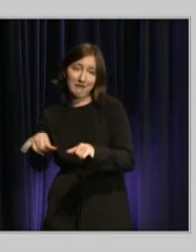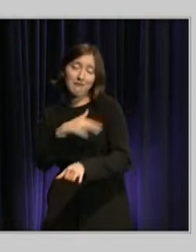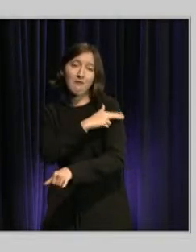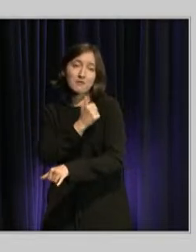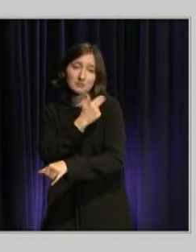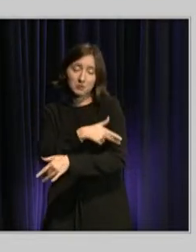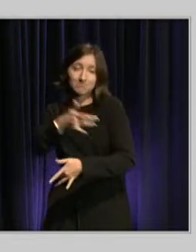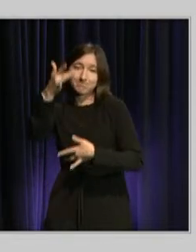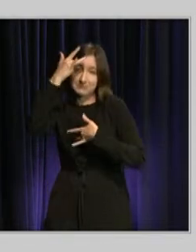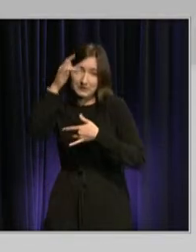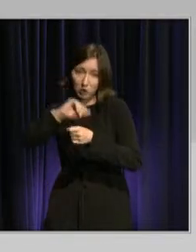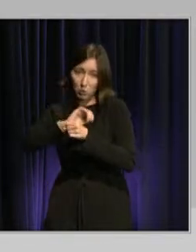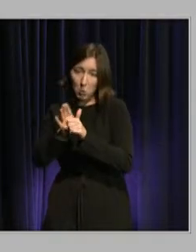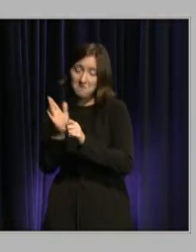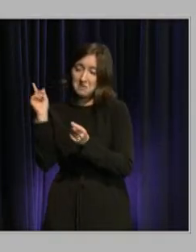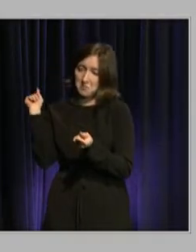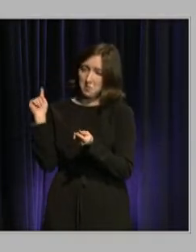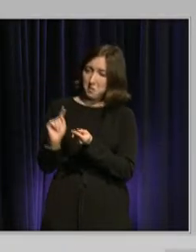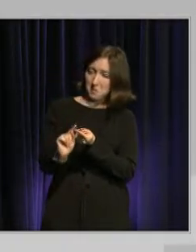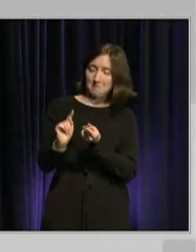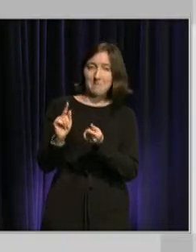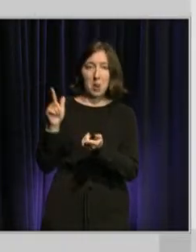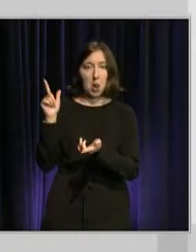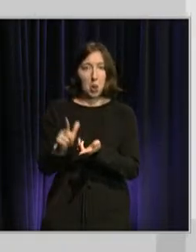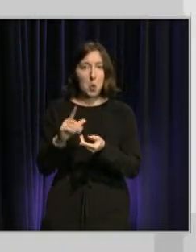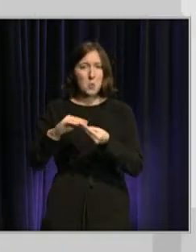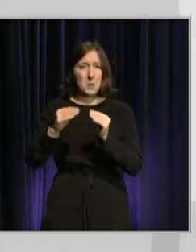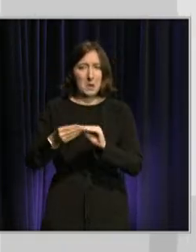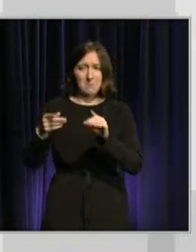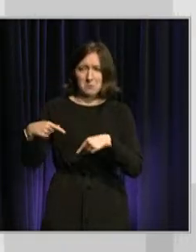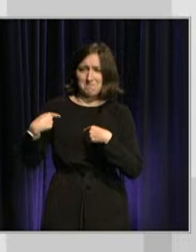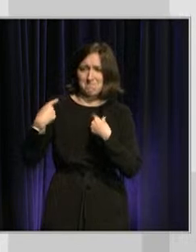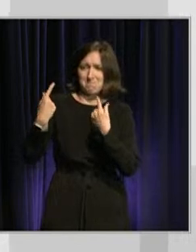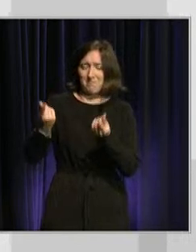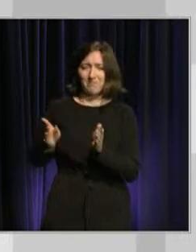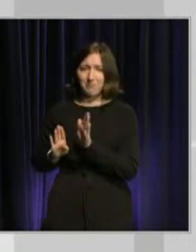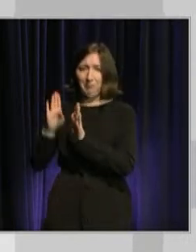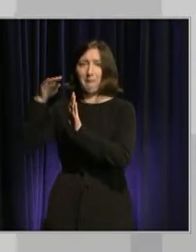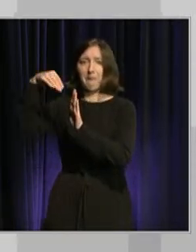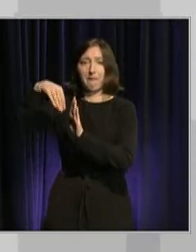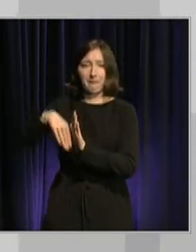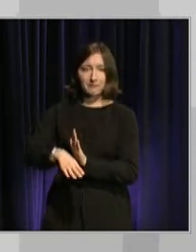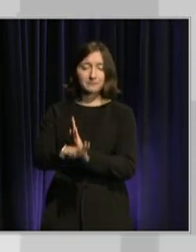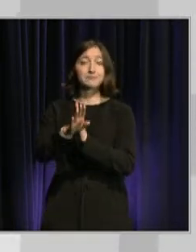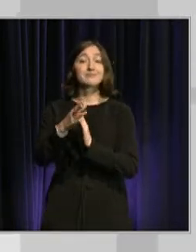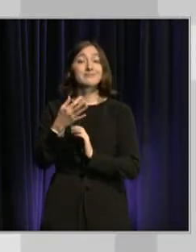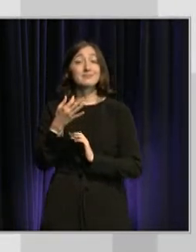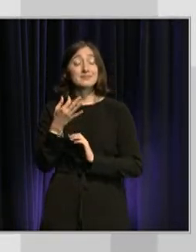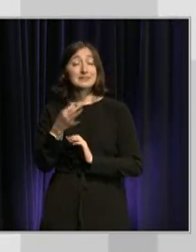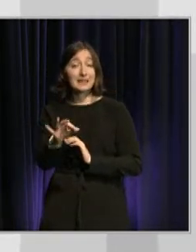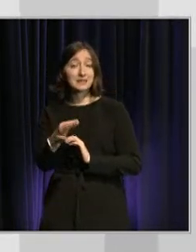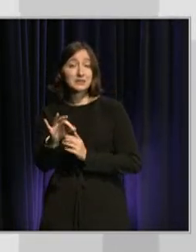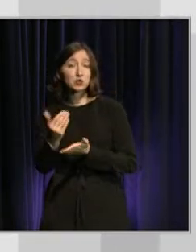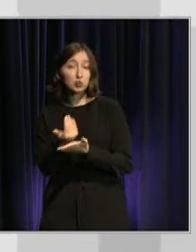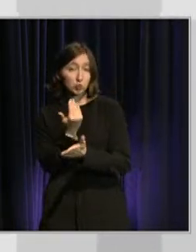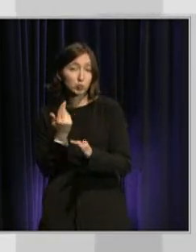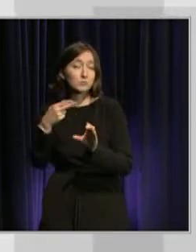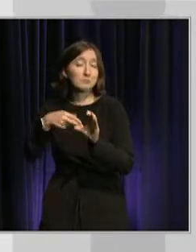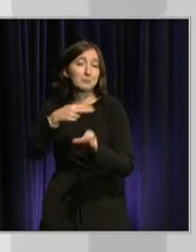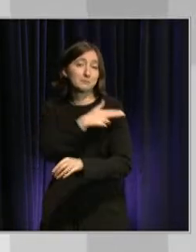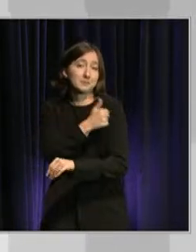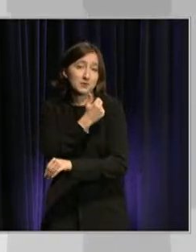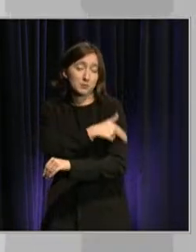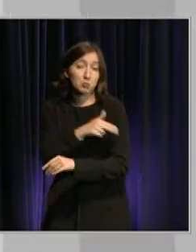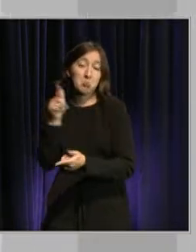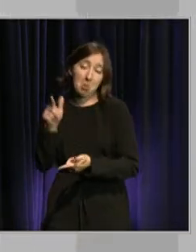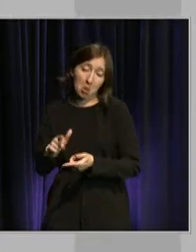the lowest number, again, since our downturn began. There were 19 new admissions in the last 24 hours. That's also a